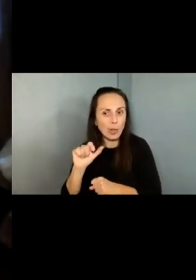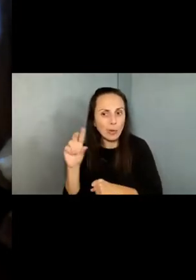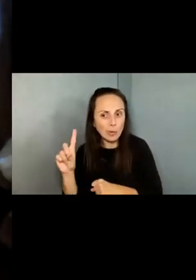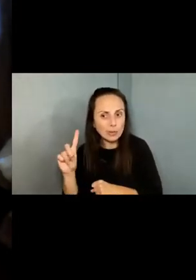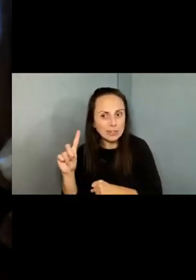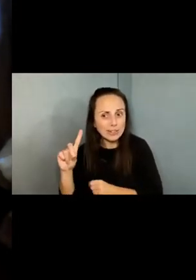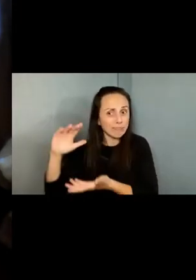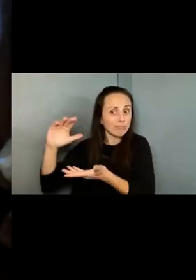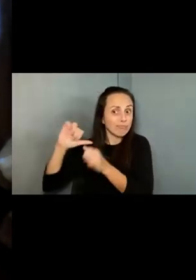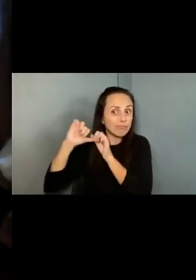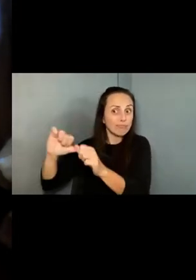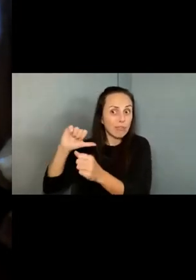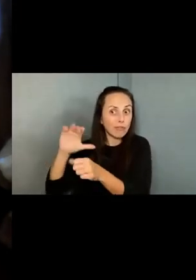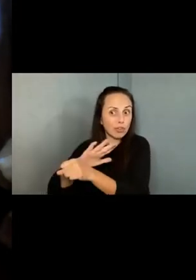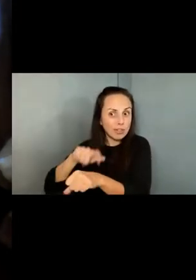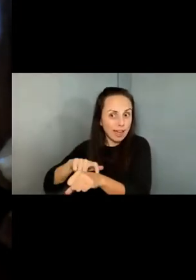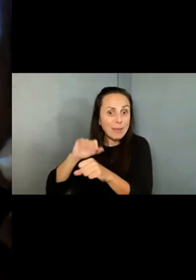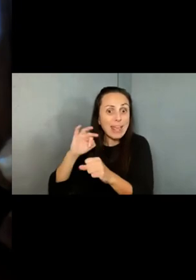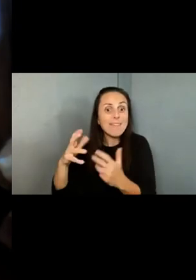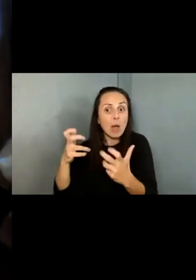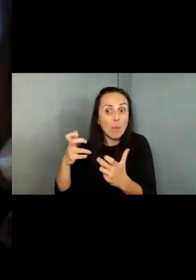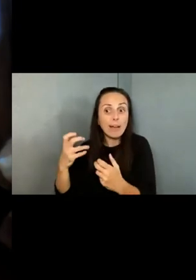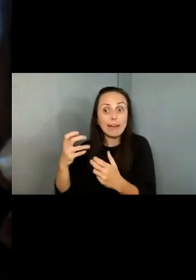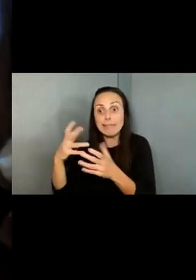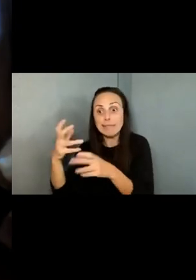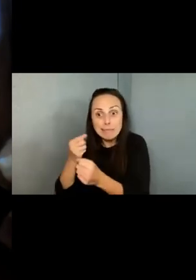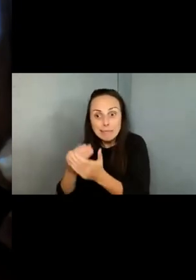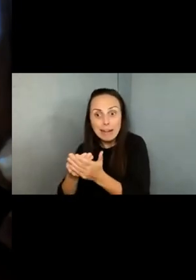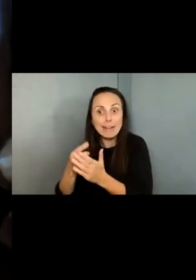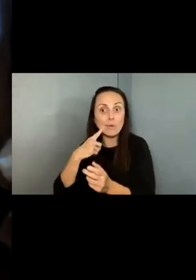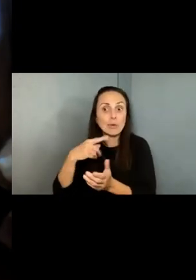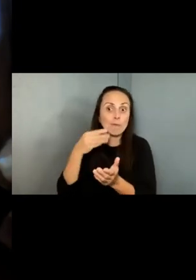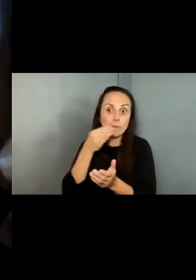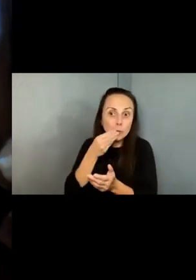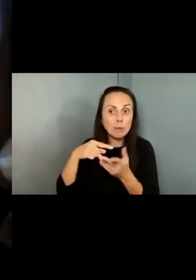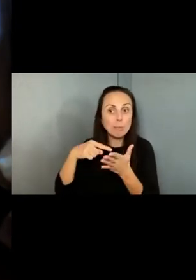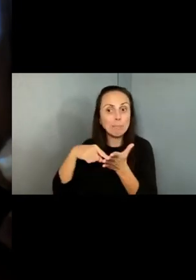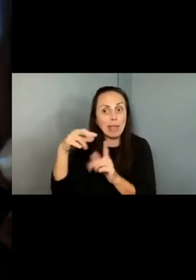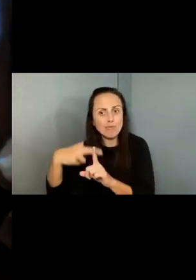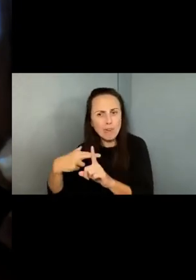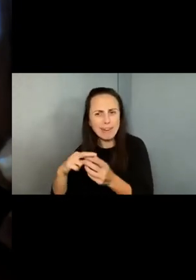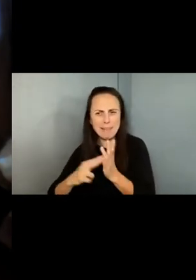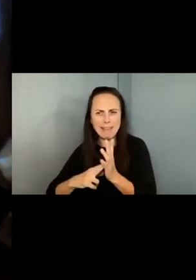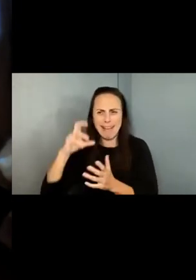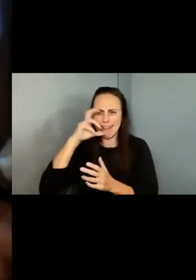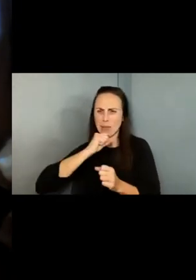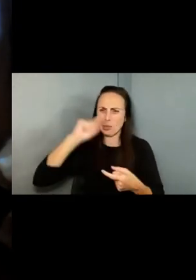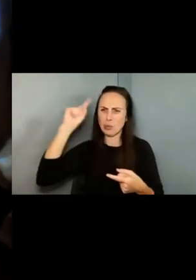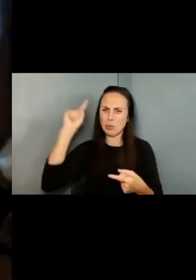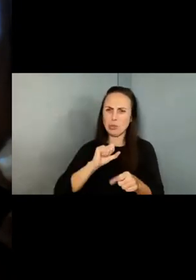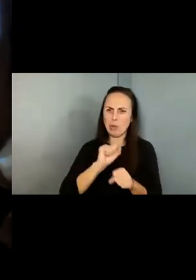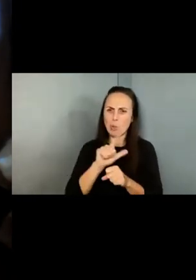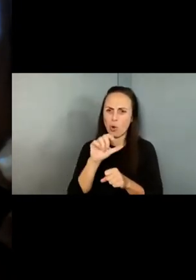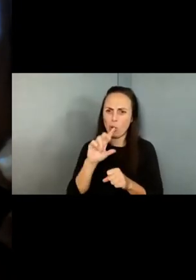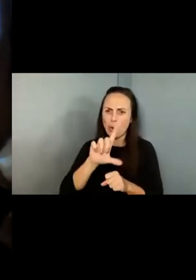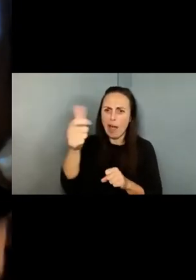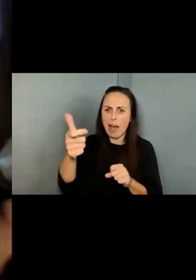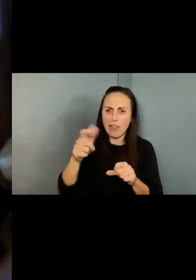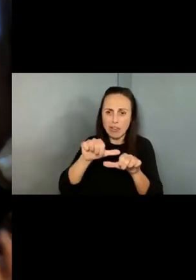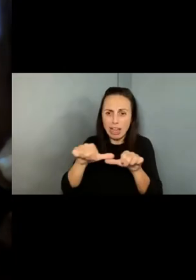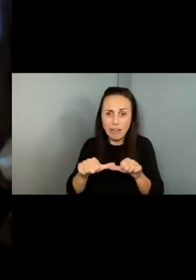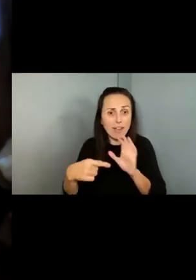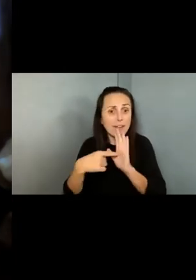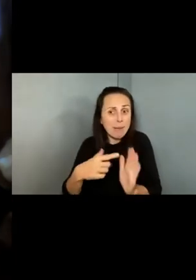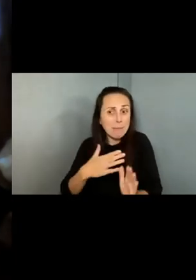stays full-time if I want to eat and pay rent, which means that I guess I'm supposed to reduce my workload in other areas, like